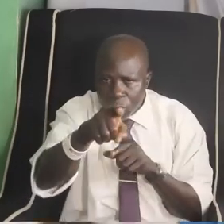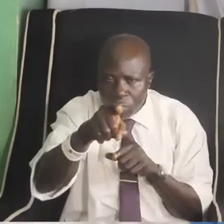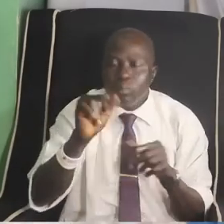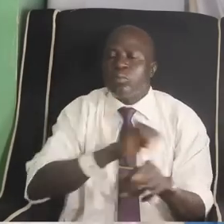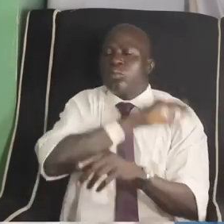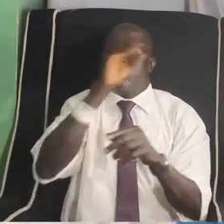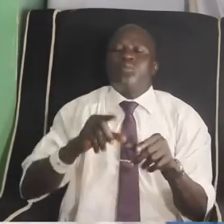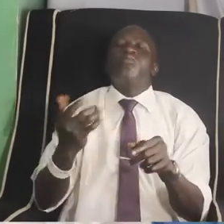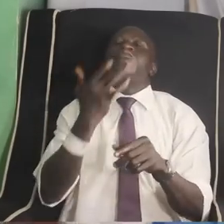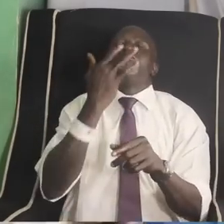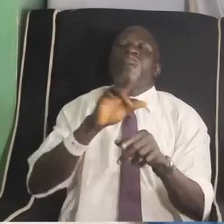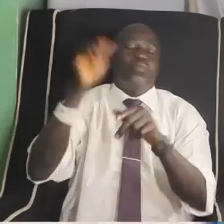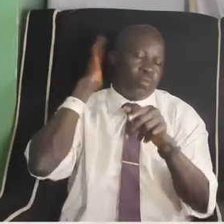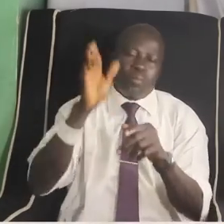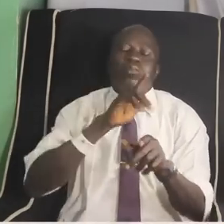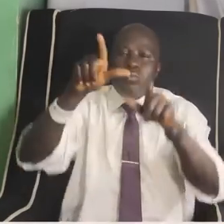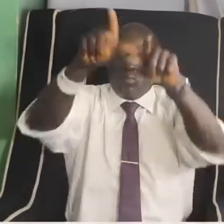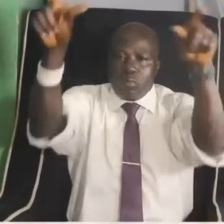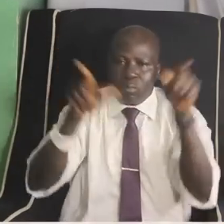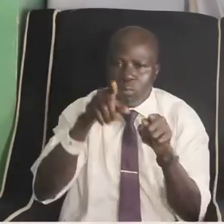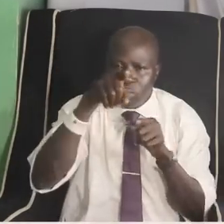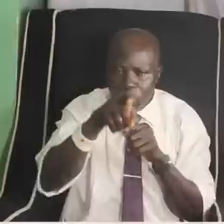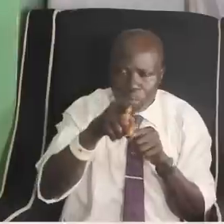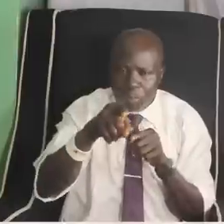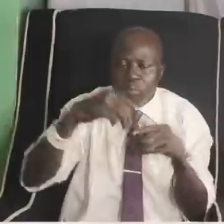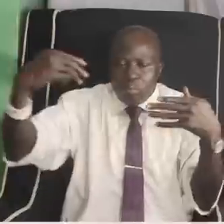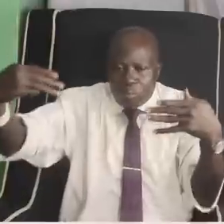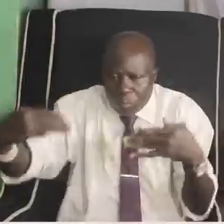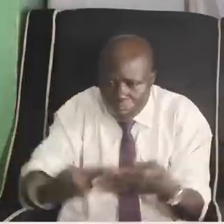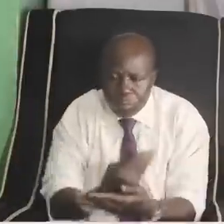Amen. Pastor will locate you. Money olori rema walk. Amen.